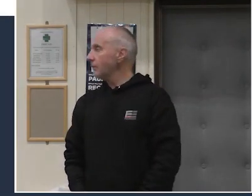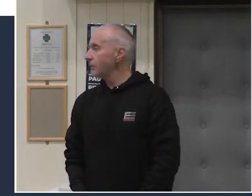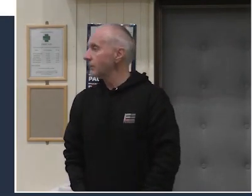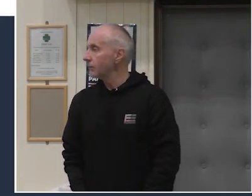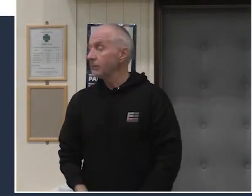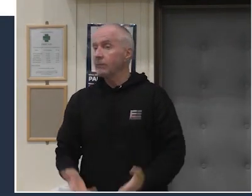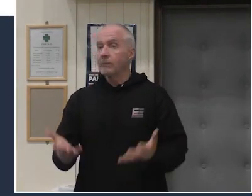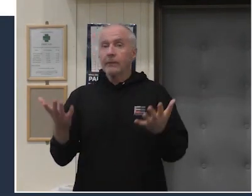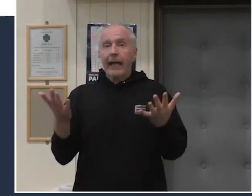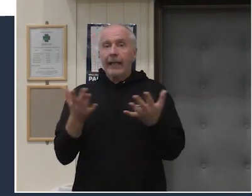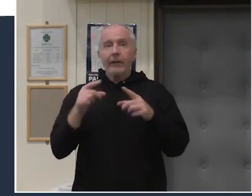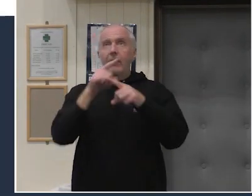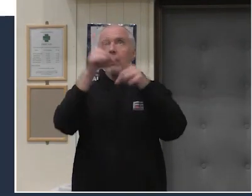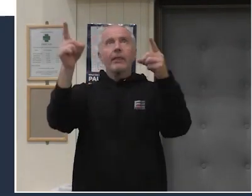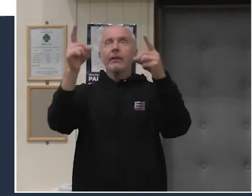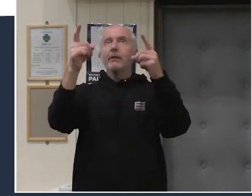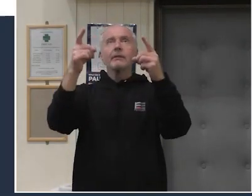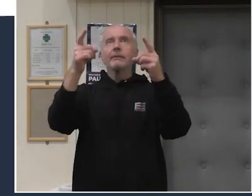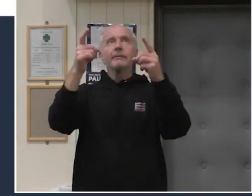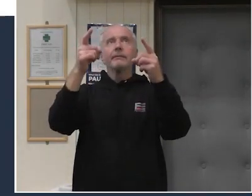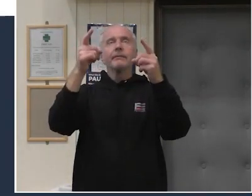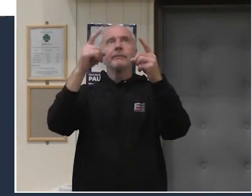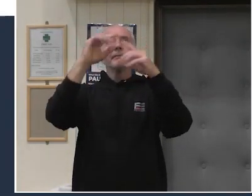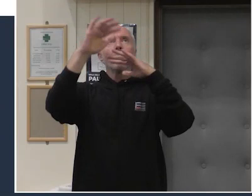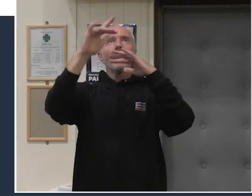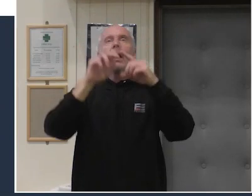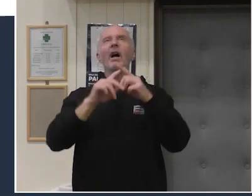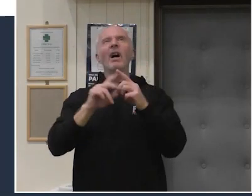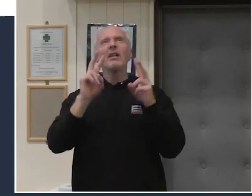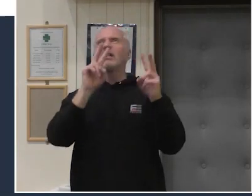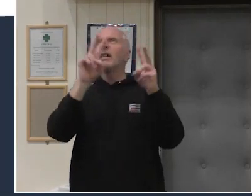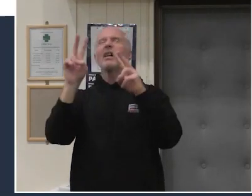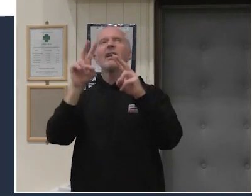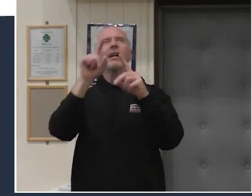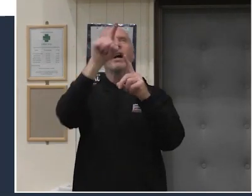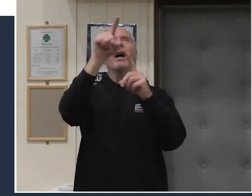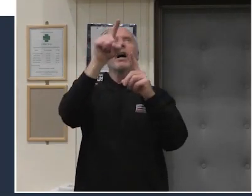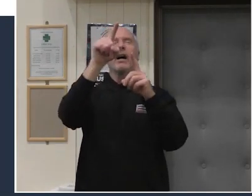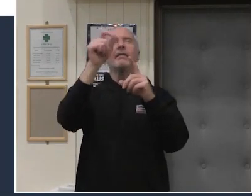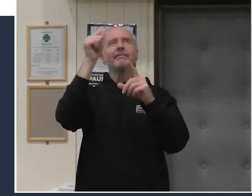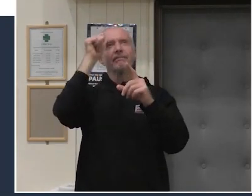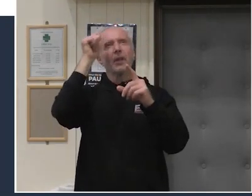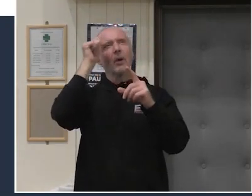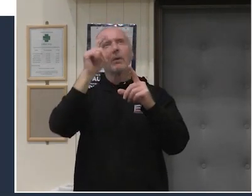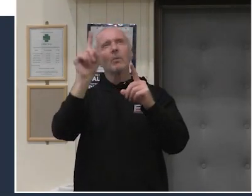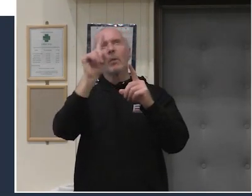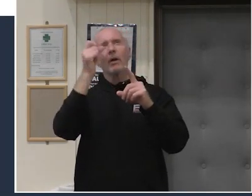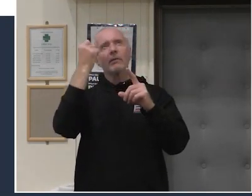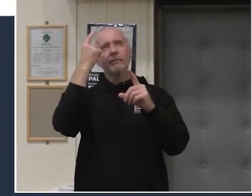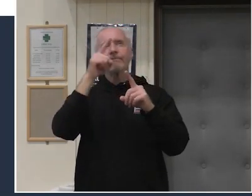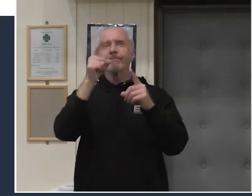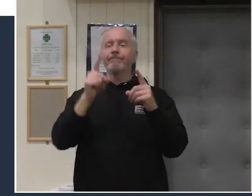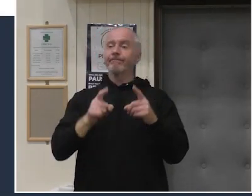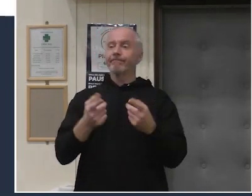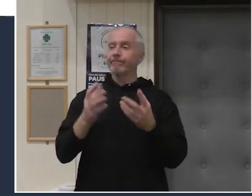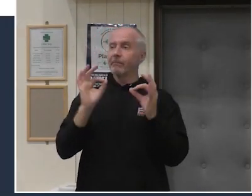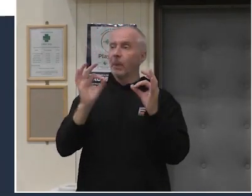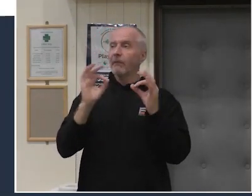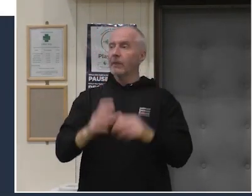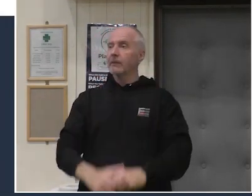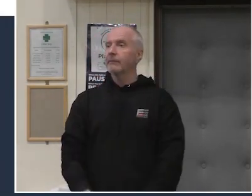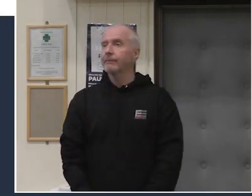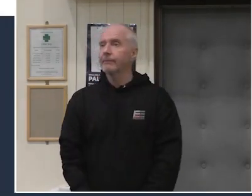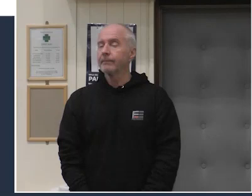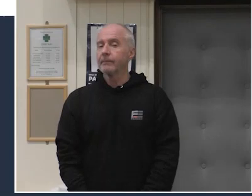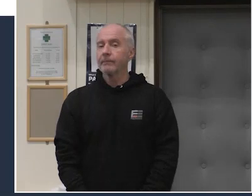anything that's emitting light, well, that's quite an easy one. We just look at it and we say, right, we've got an idea of what that is. Excellent. What about